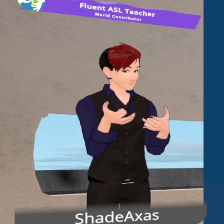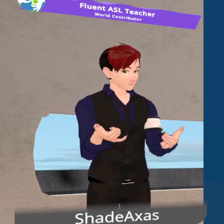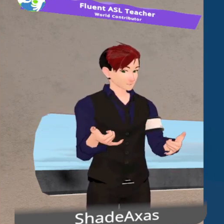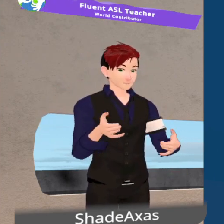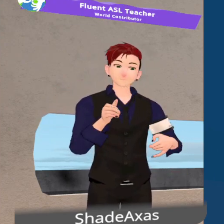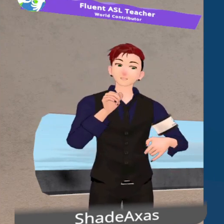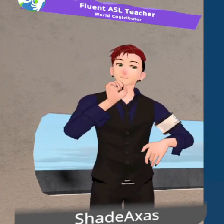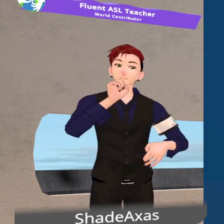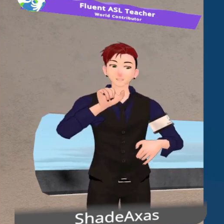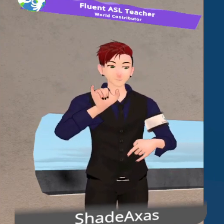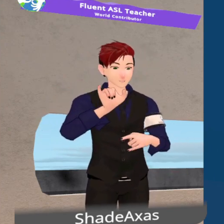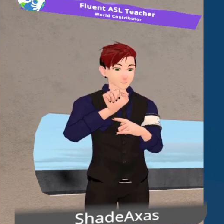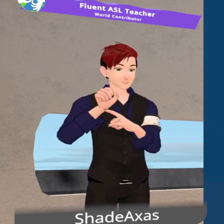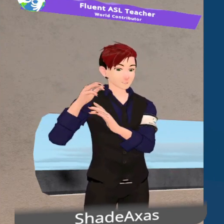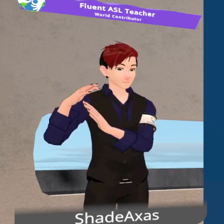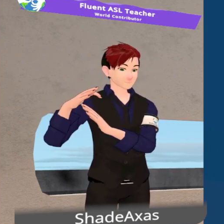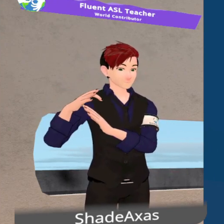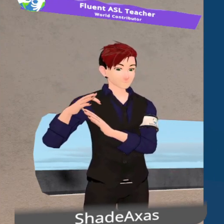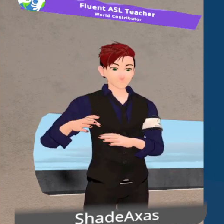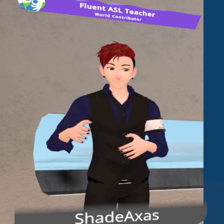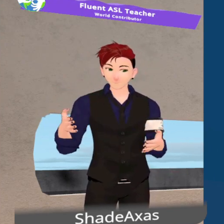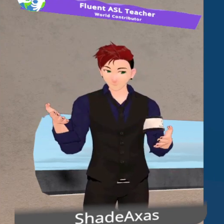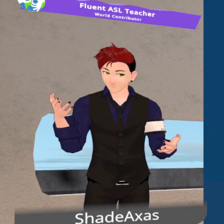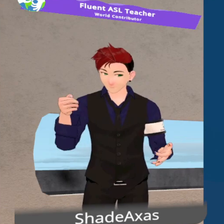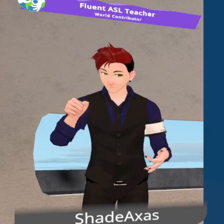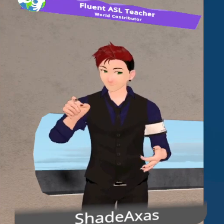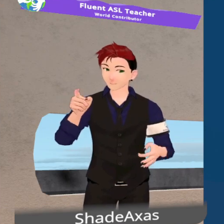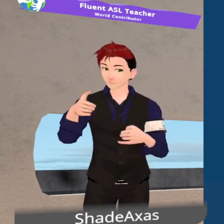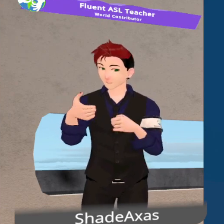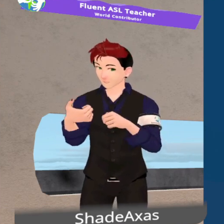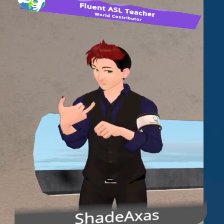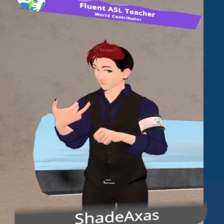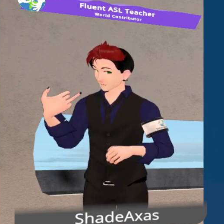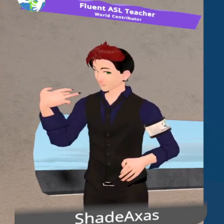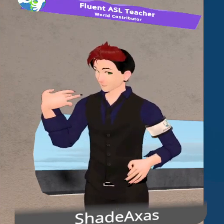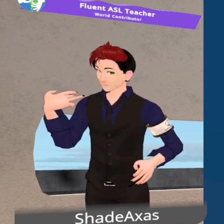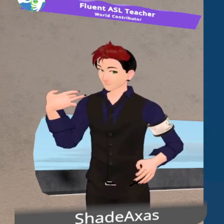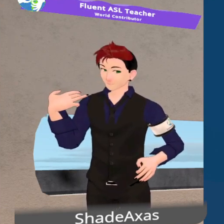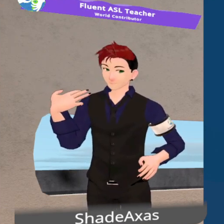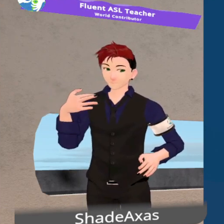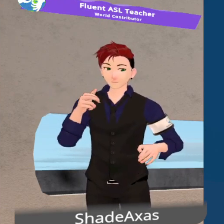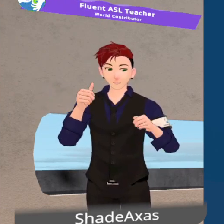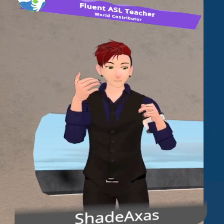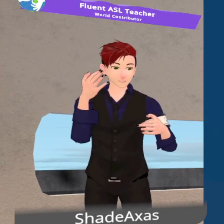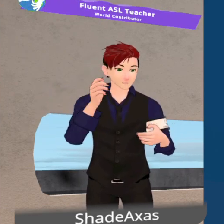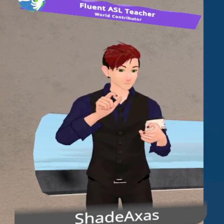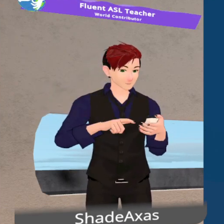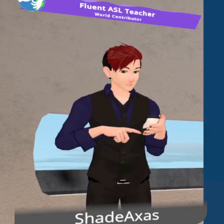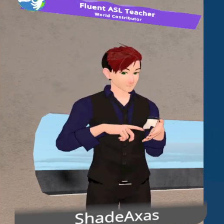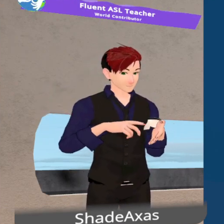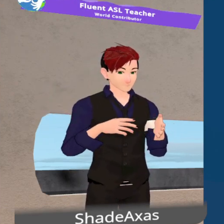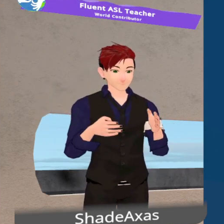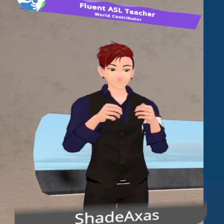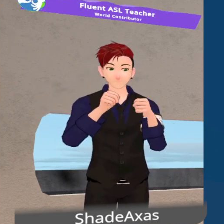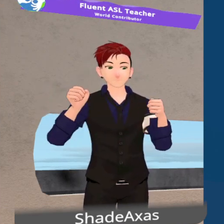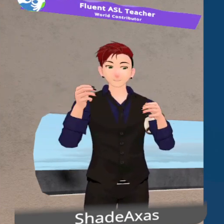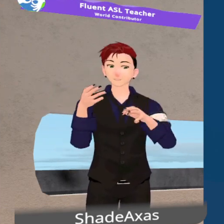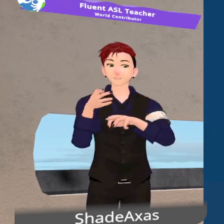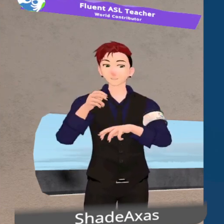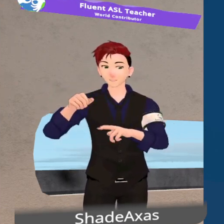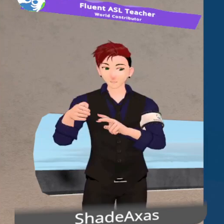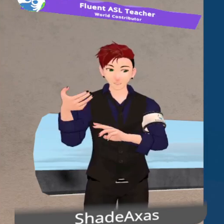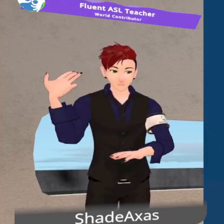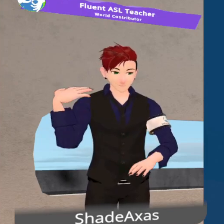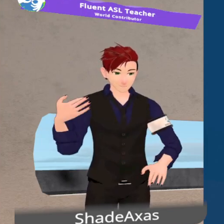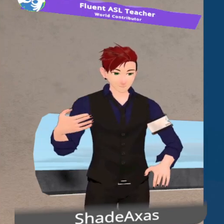of my favorite words now. I love the word yeet. If you go back 10 years, nobody knows what that means.